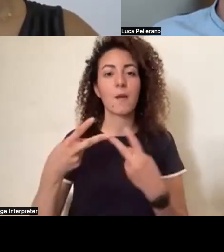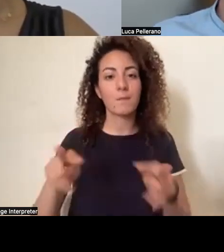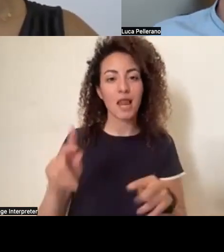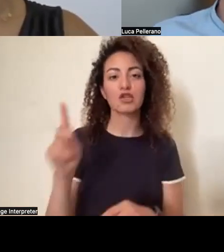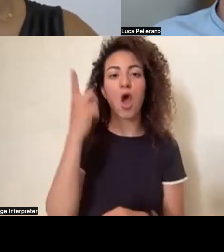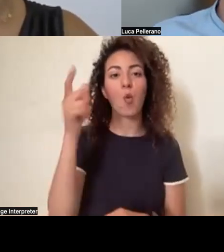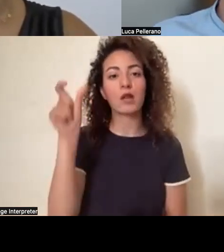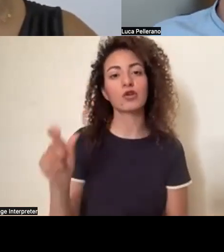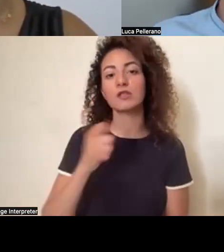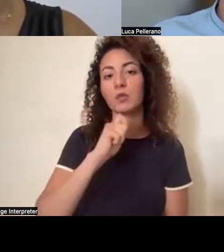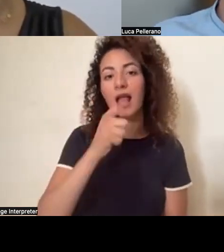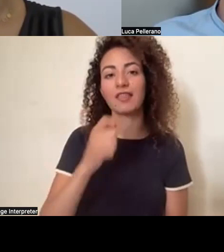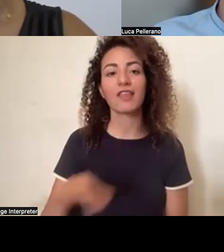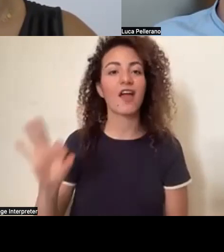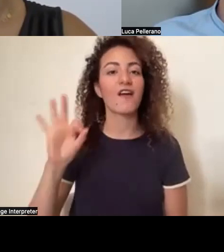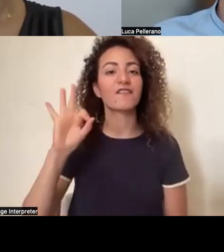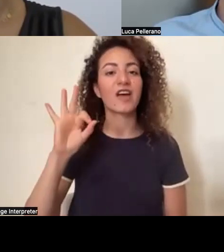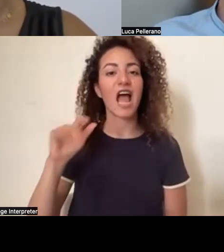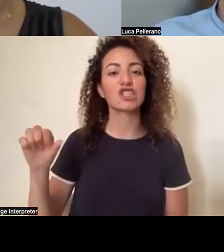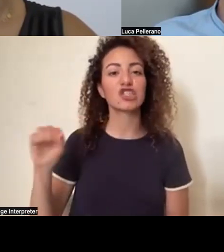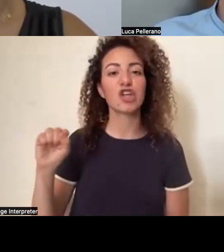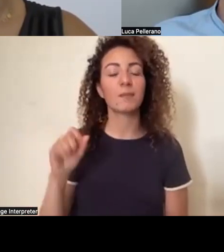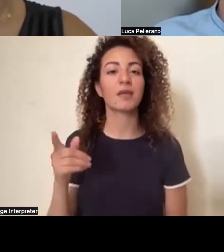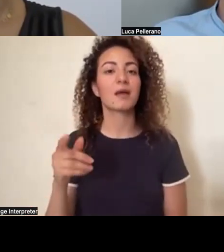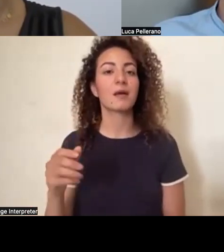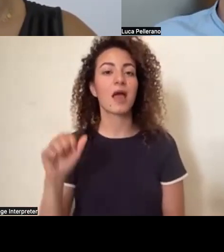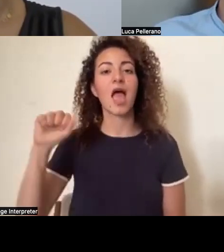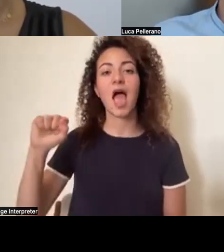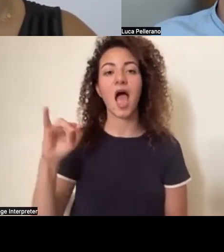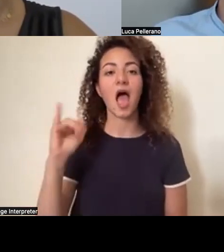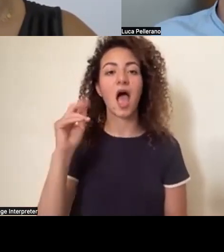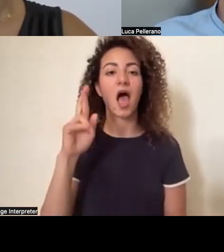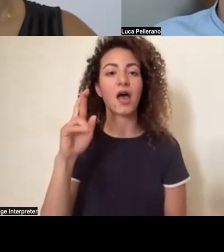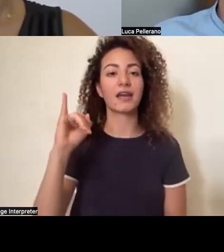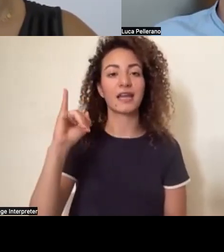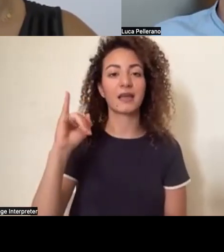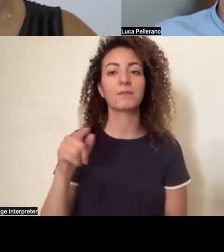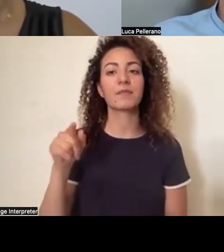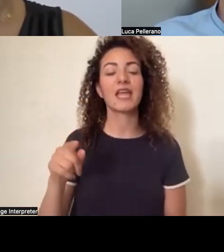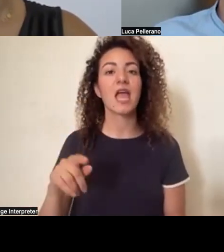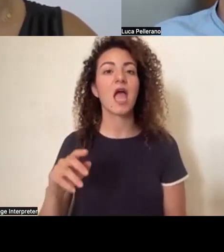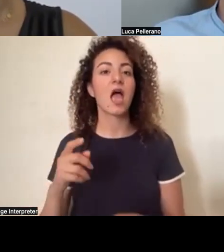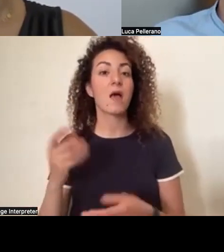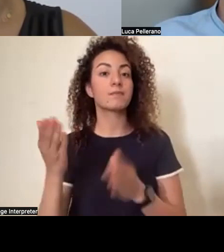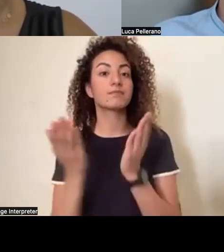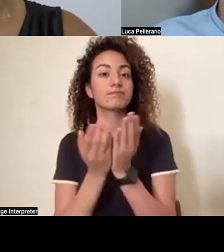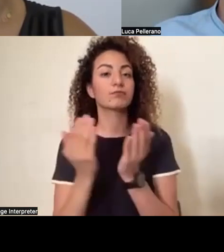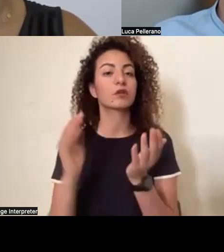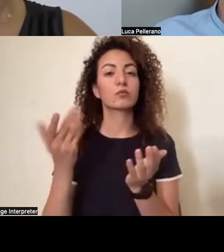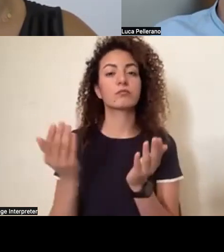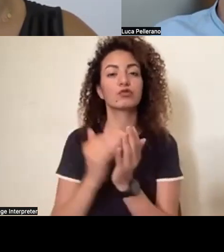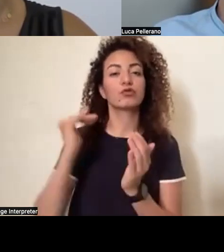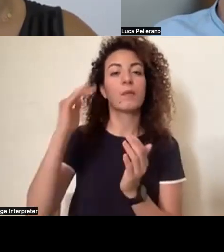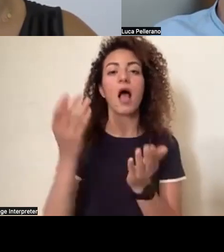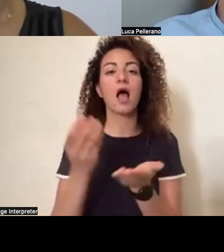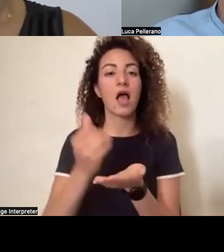today, Farah Hashami from Arab Reform International. She's a development economist, and she's currently a senior fellow at the Arab